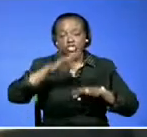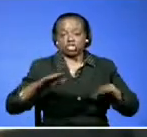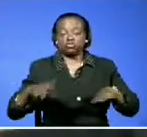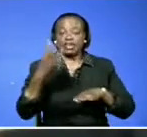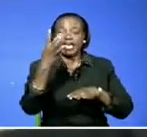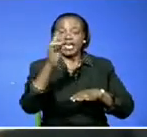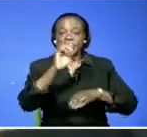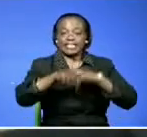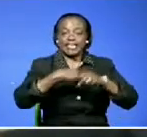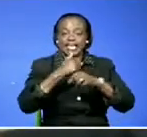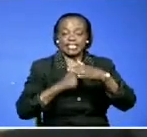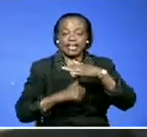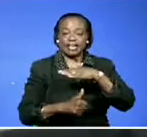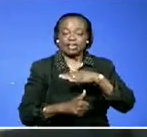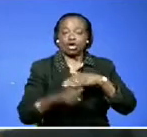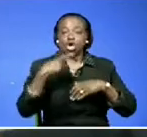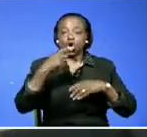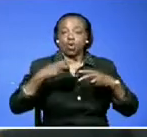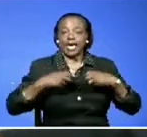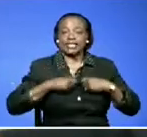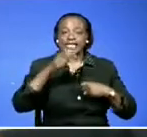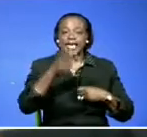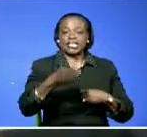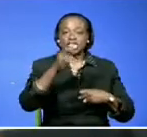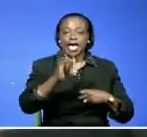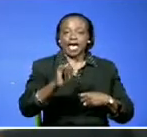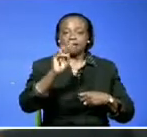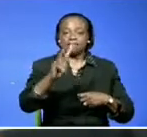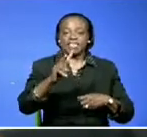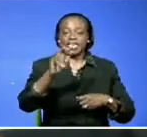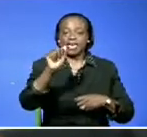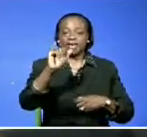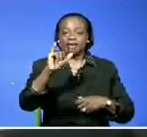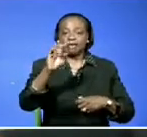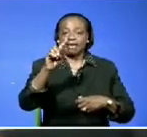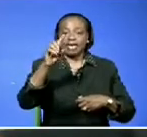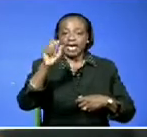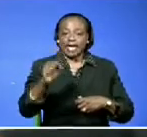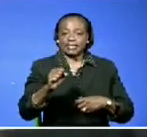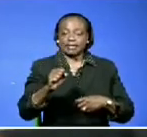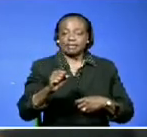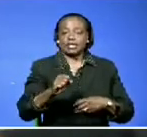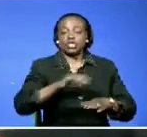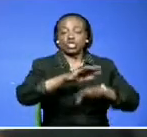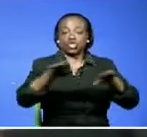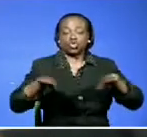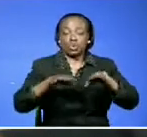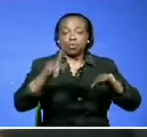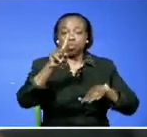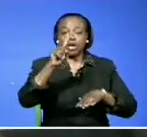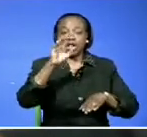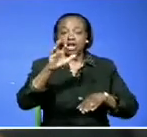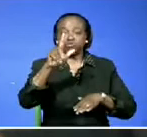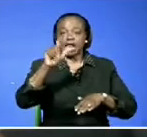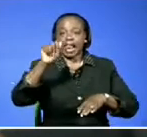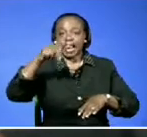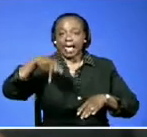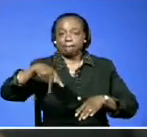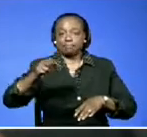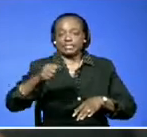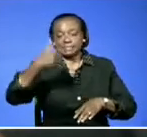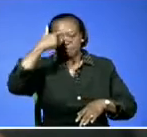18 and under affected by HIV/AIDS. And I plan on swimming 100 laps because I just found out there are